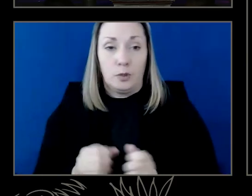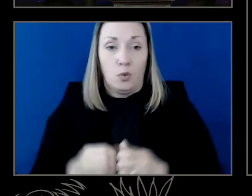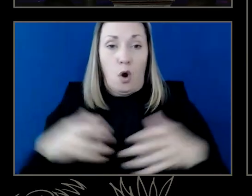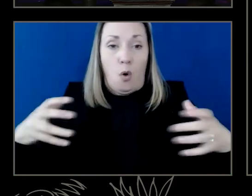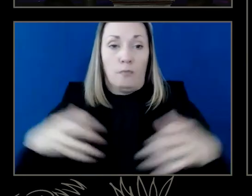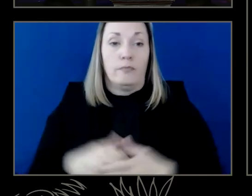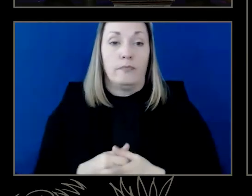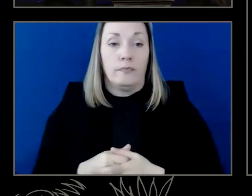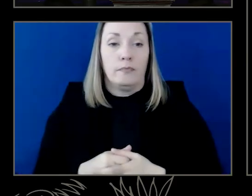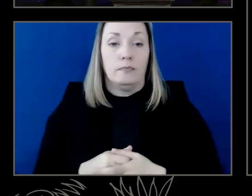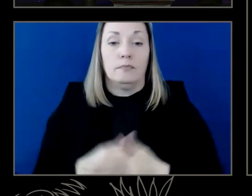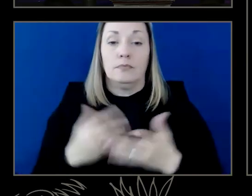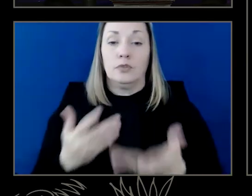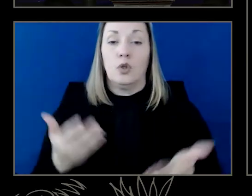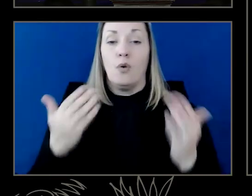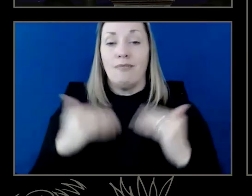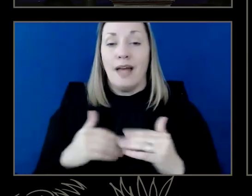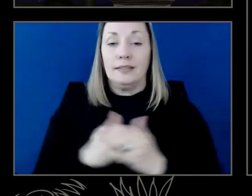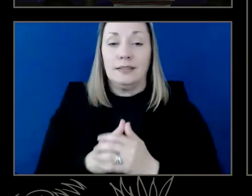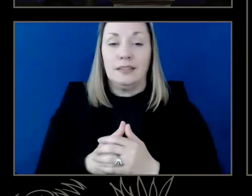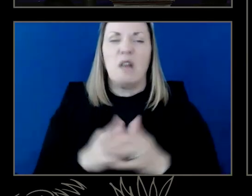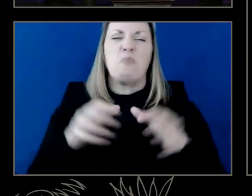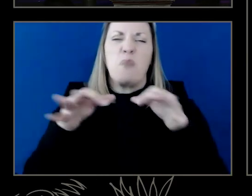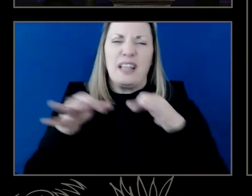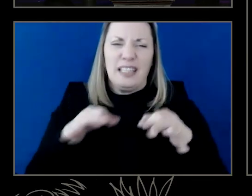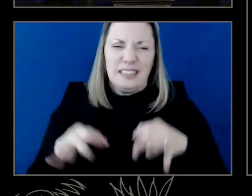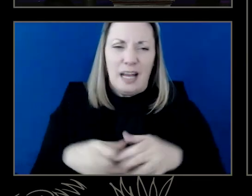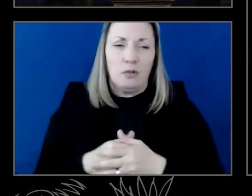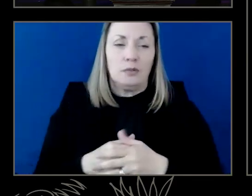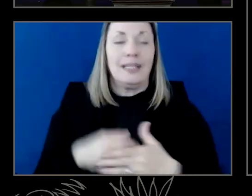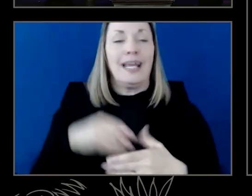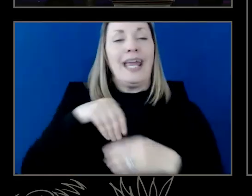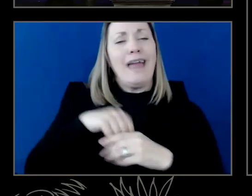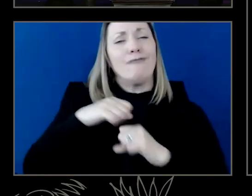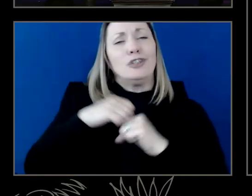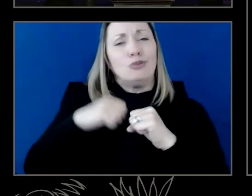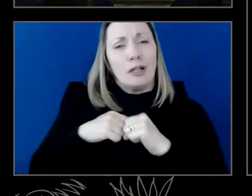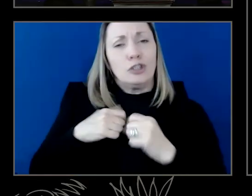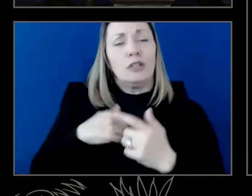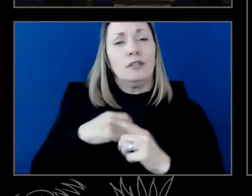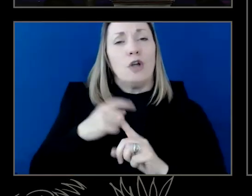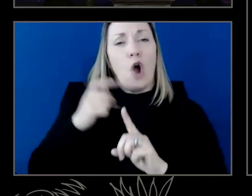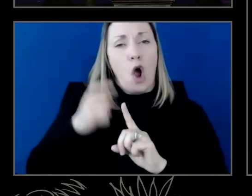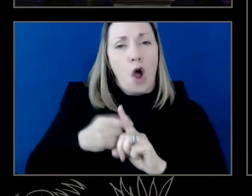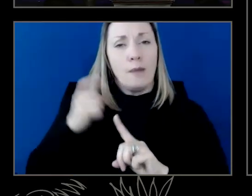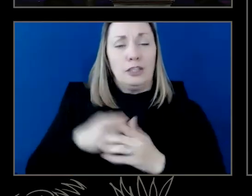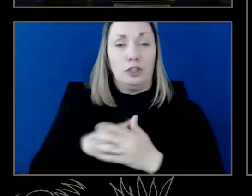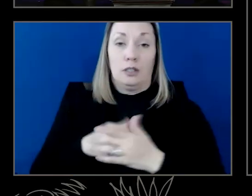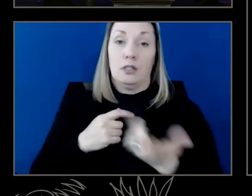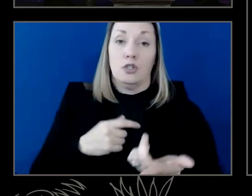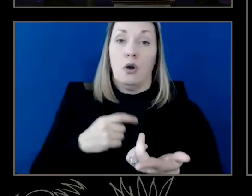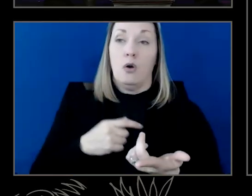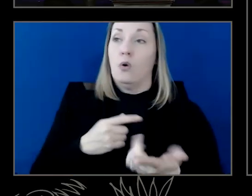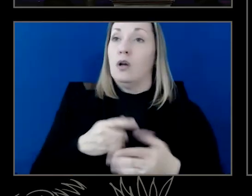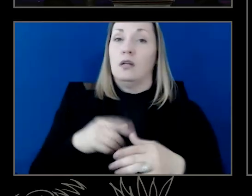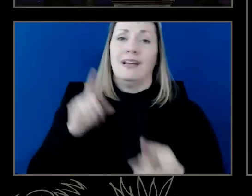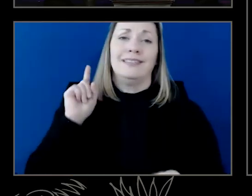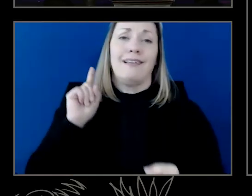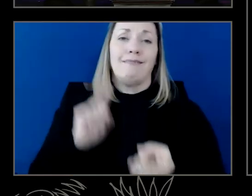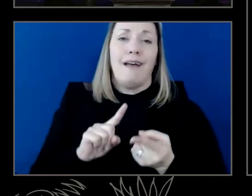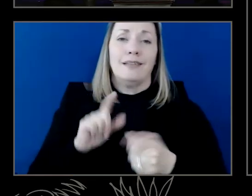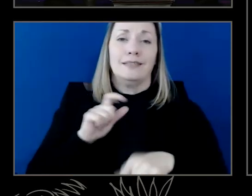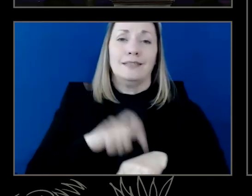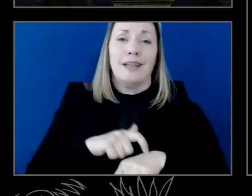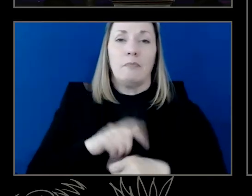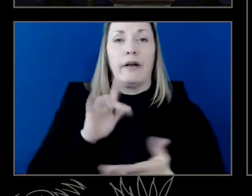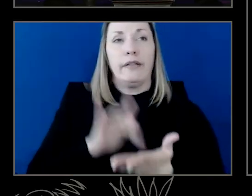Let's break that down. Terraform automates your infrastructure, so you spend less time